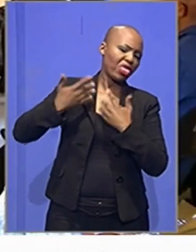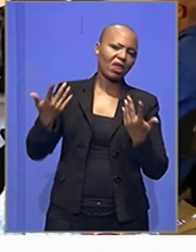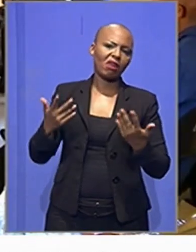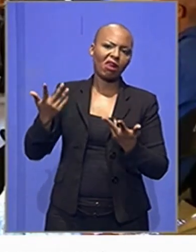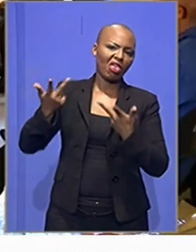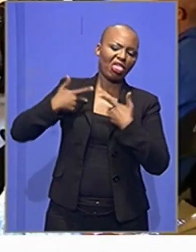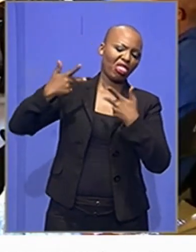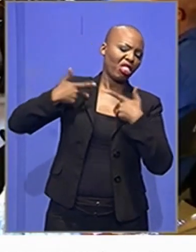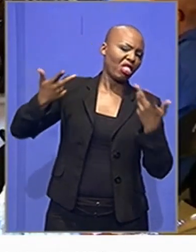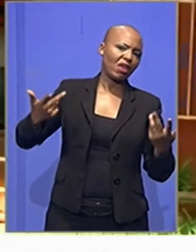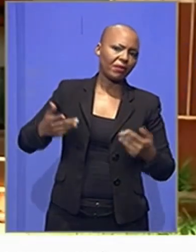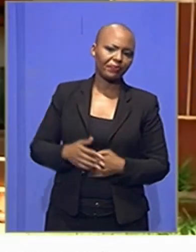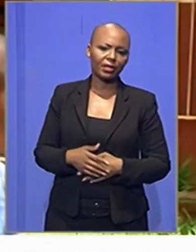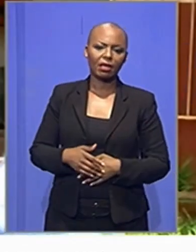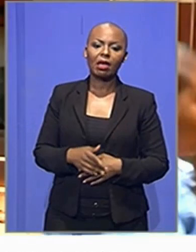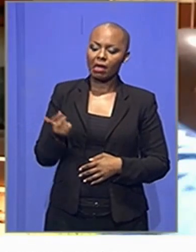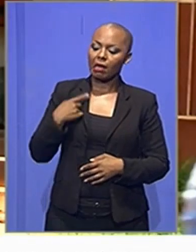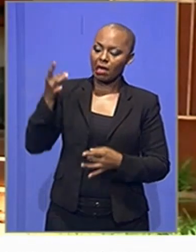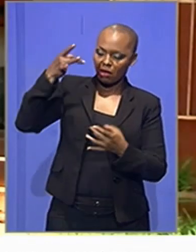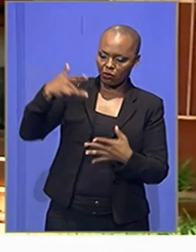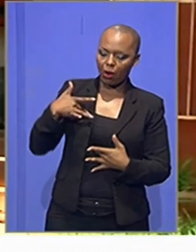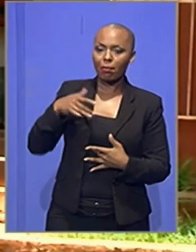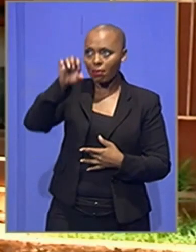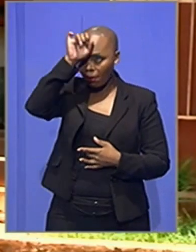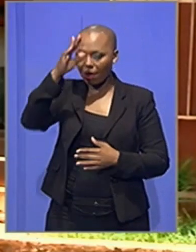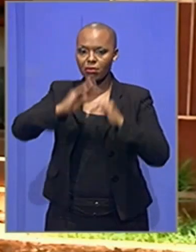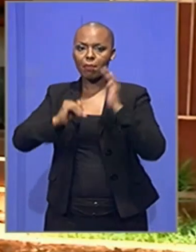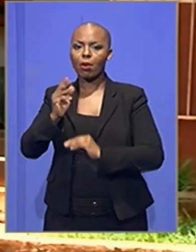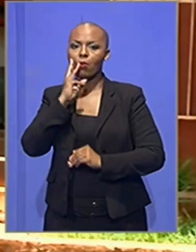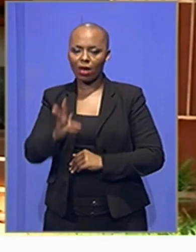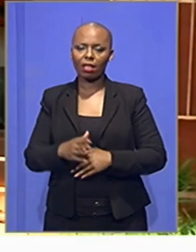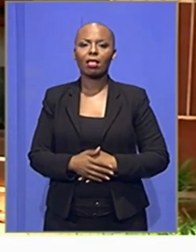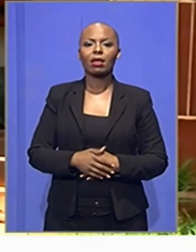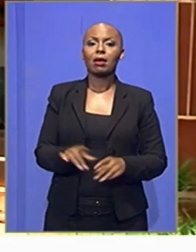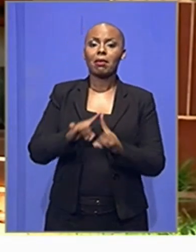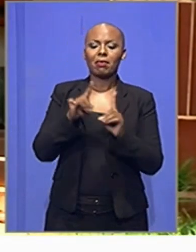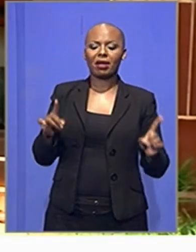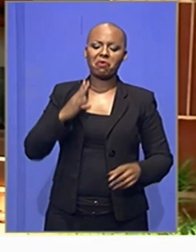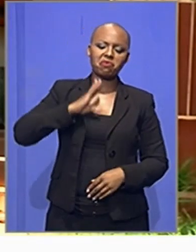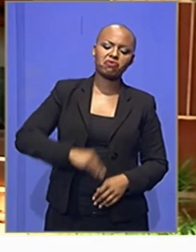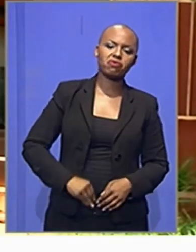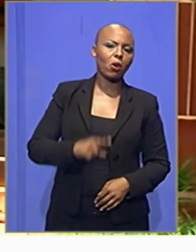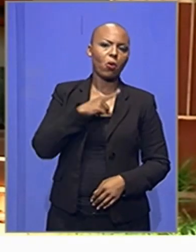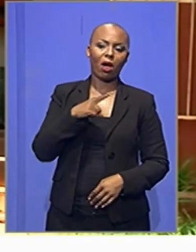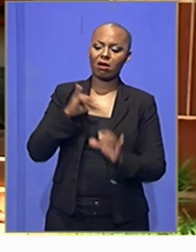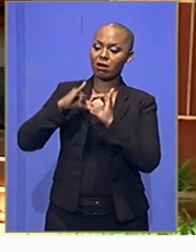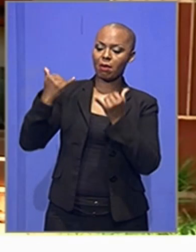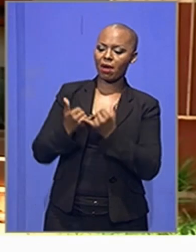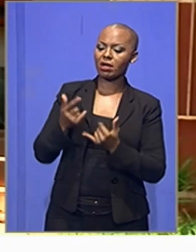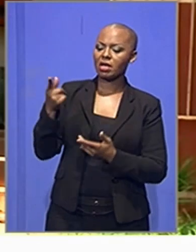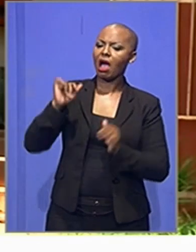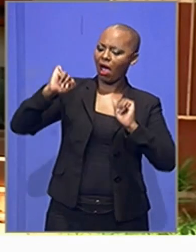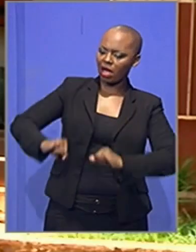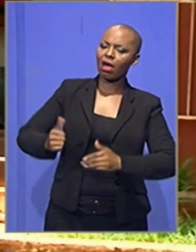thaba ge re kwa gore mine wa tla embaranya mešwa ko gore batho ba tle gore thušago ga ba sa re tlhokomela ka baka la